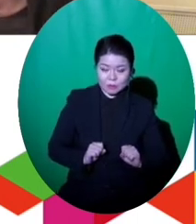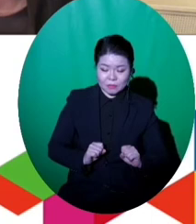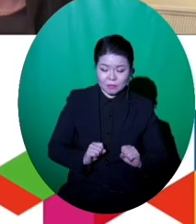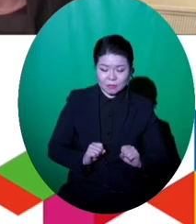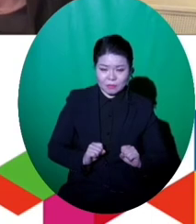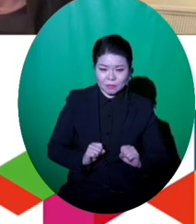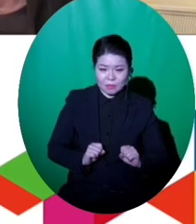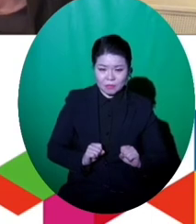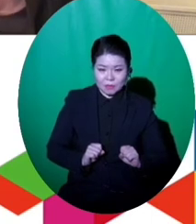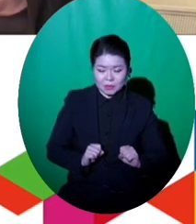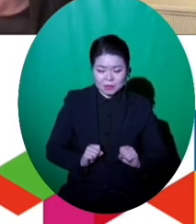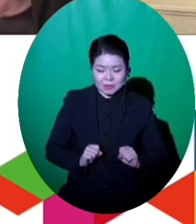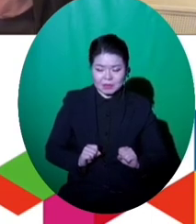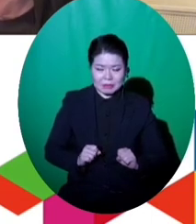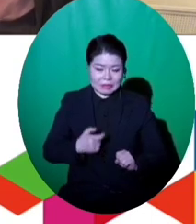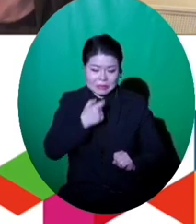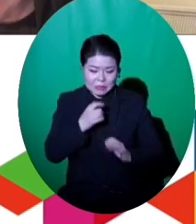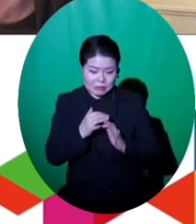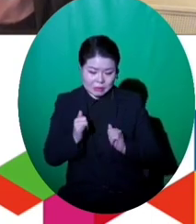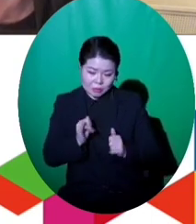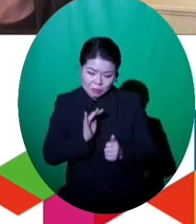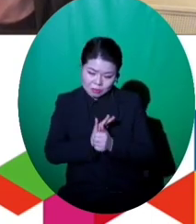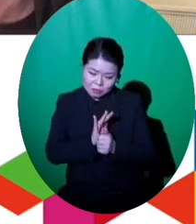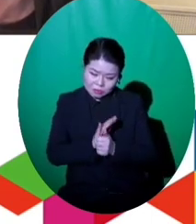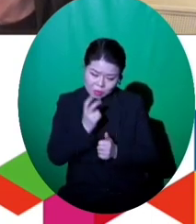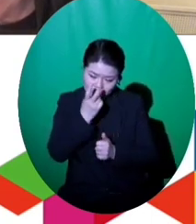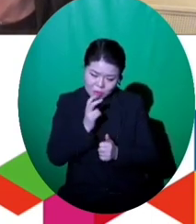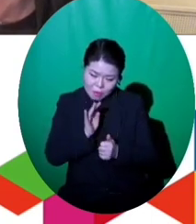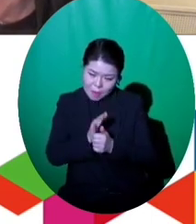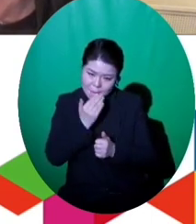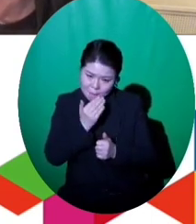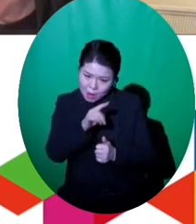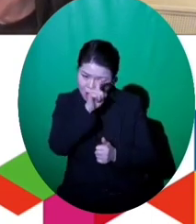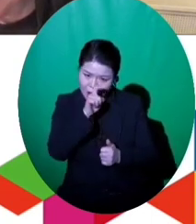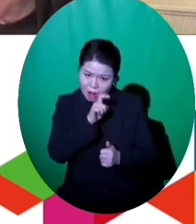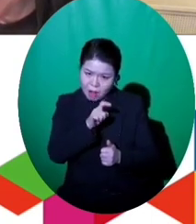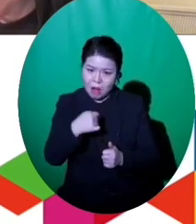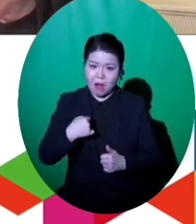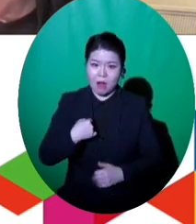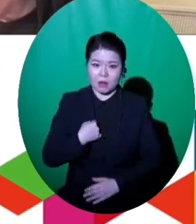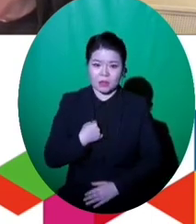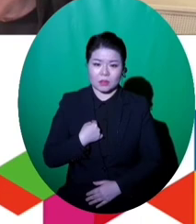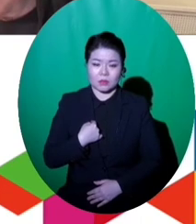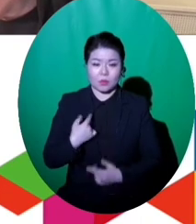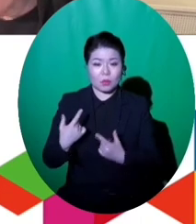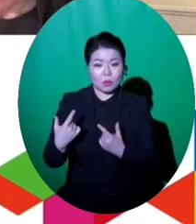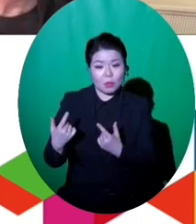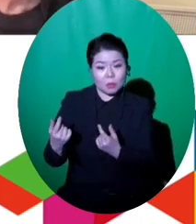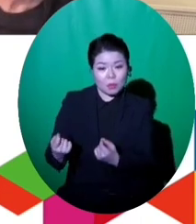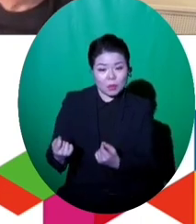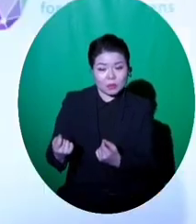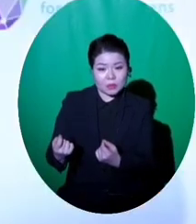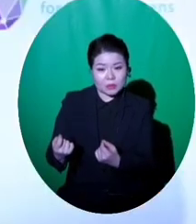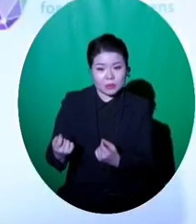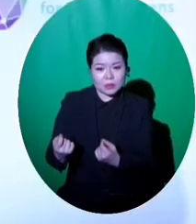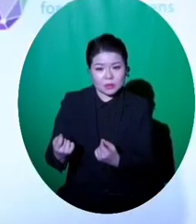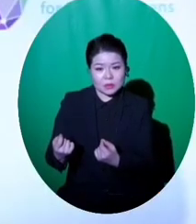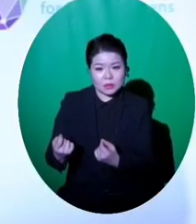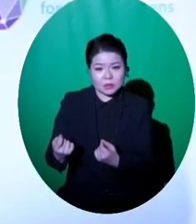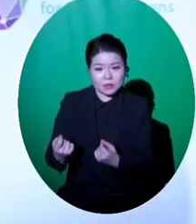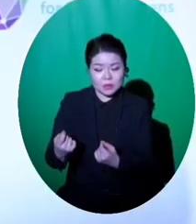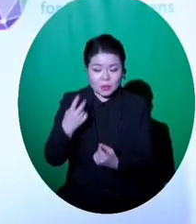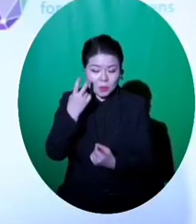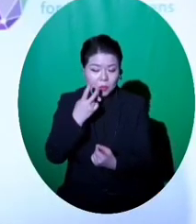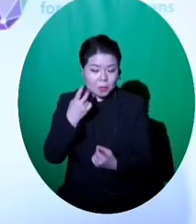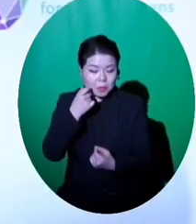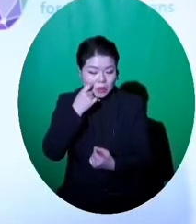or somebody who does not care for you in return? Interdependence is such an attractive idea, but it's also quite